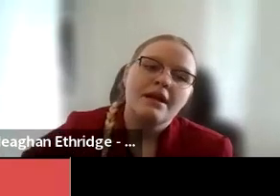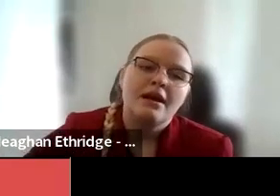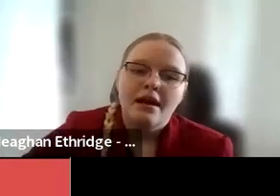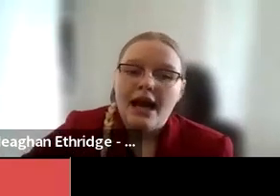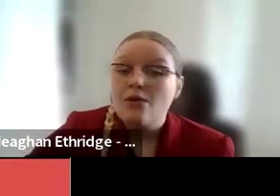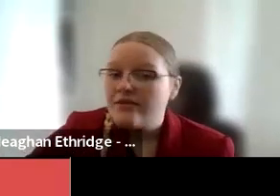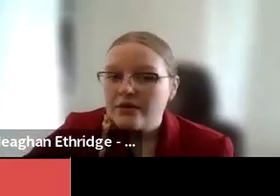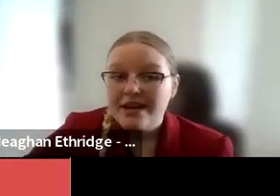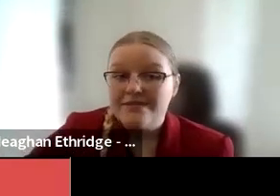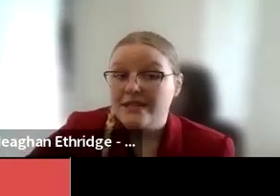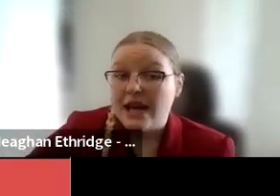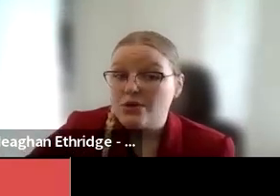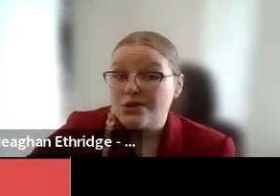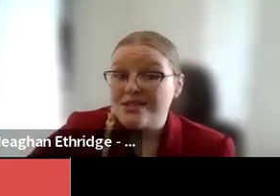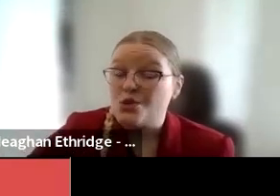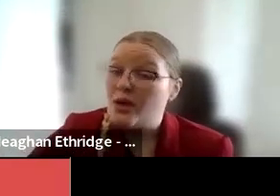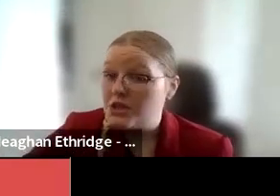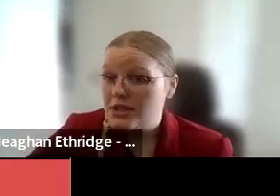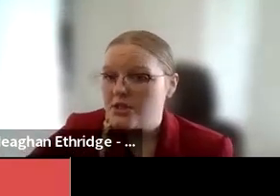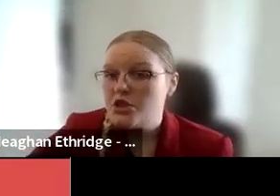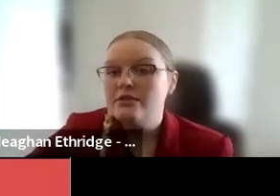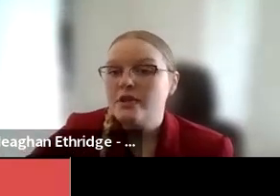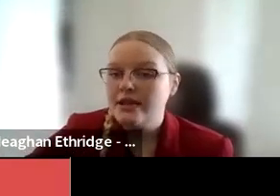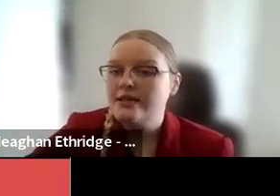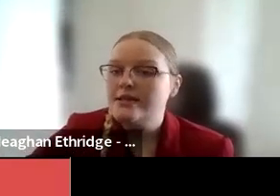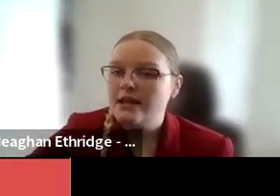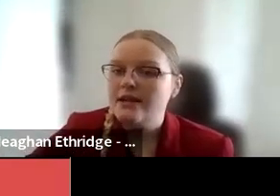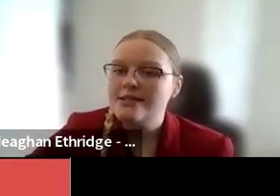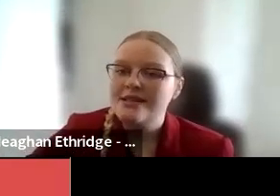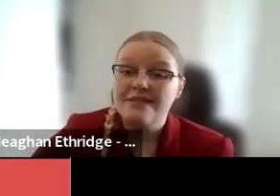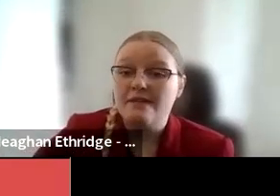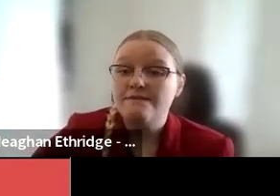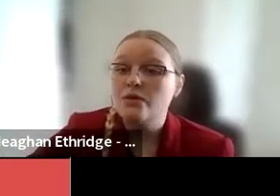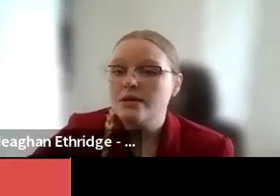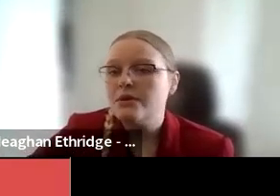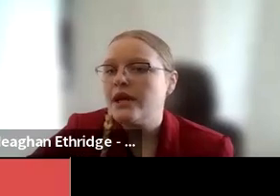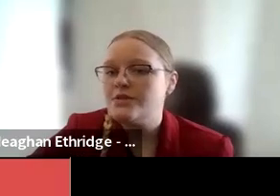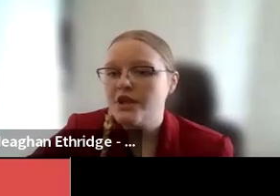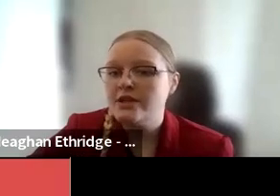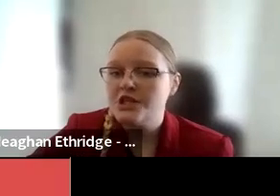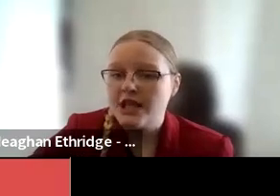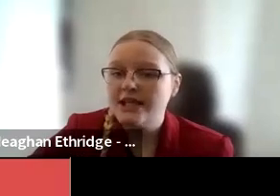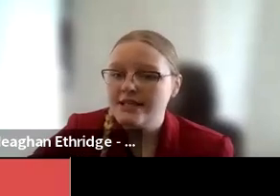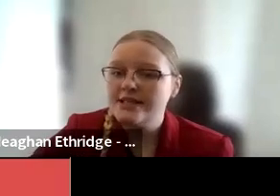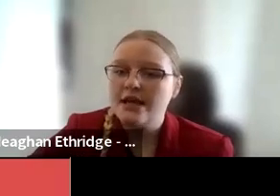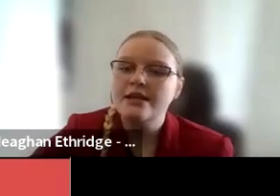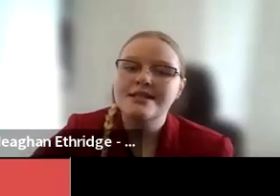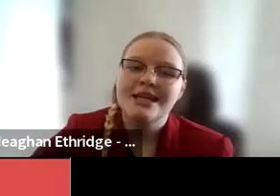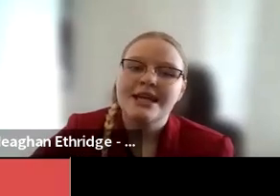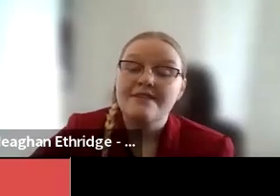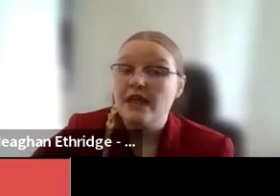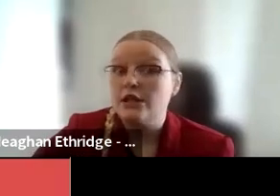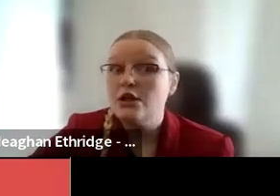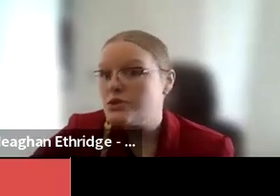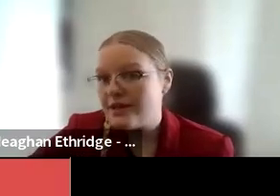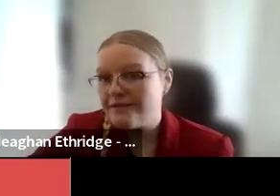assessment. However, if a household situation has changed, they need to tell us. If their phone number has changed, they need to tell